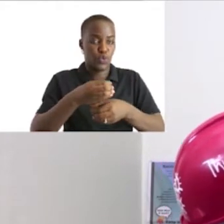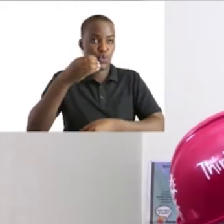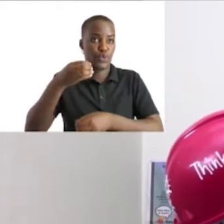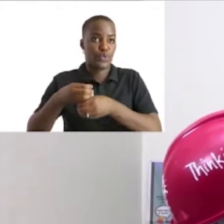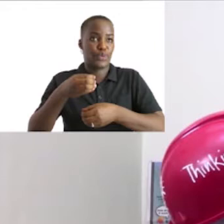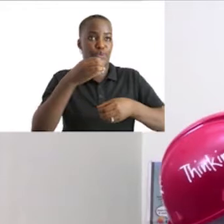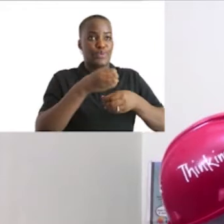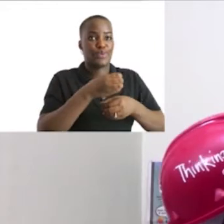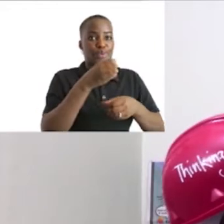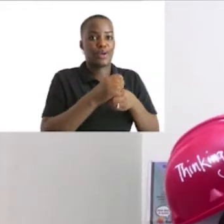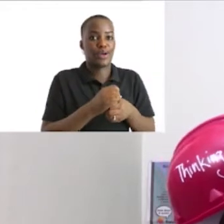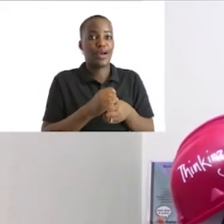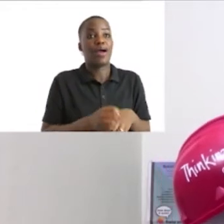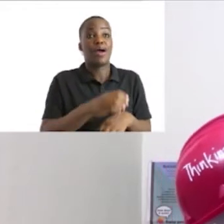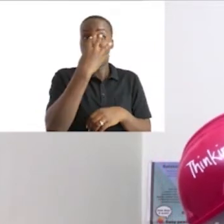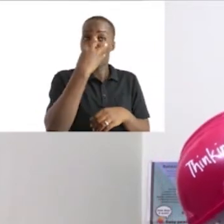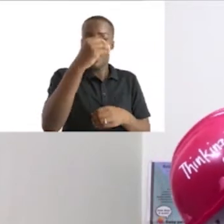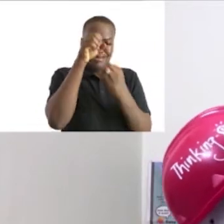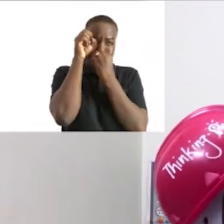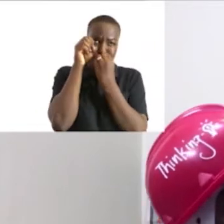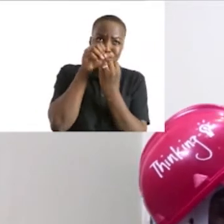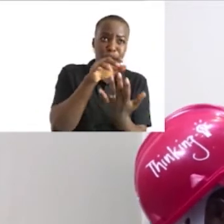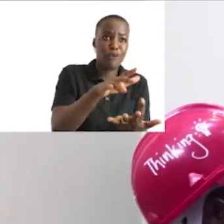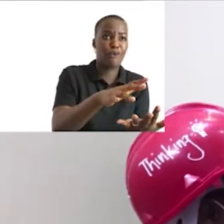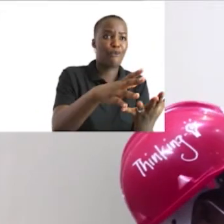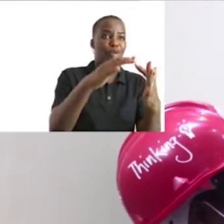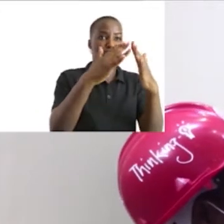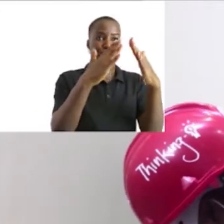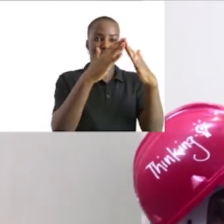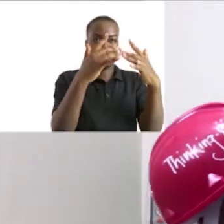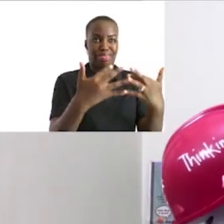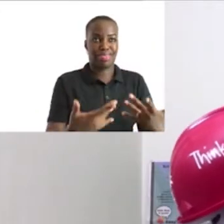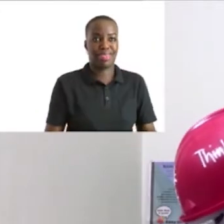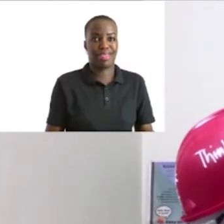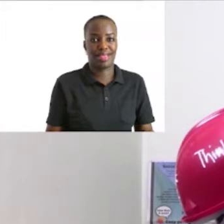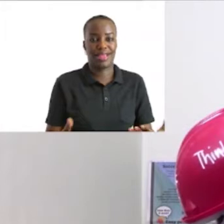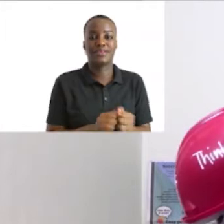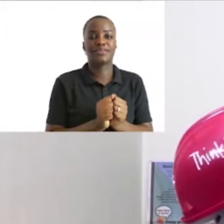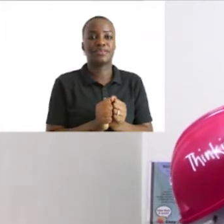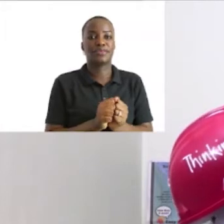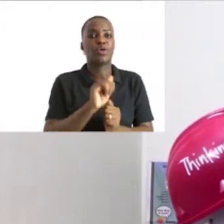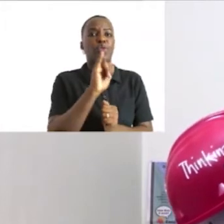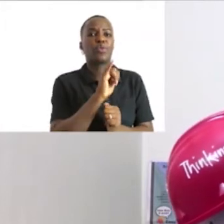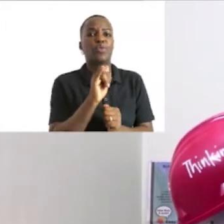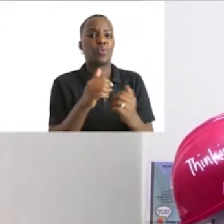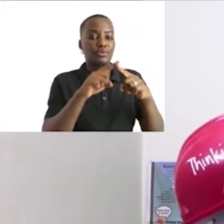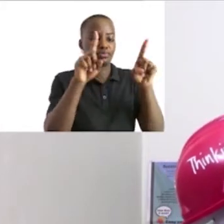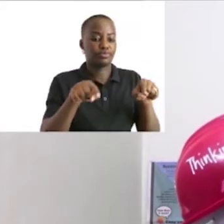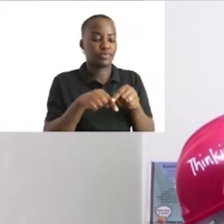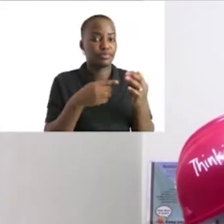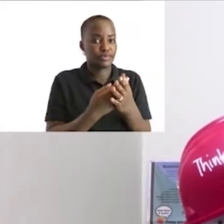wolf blew it down. Which picture shows the pig and the house of sticks and the